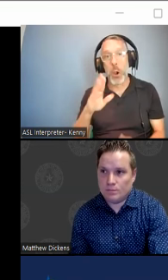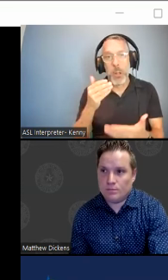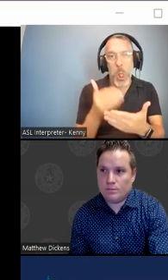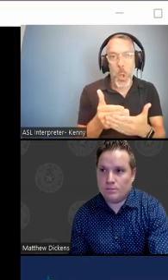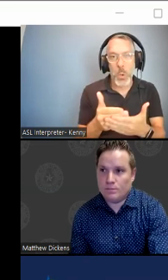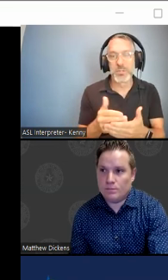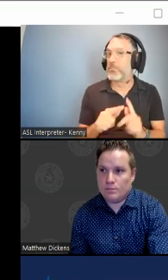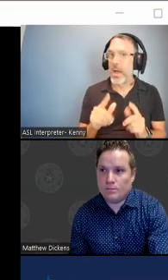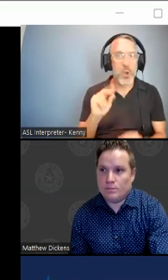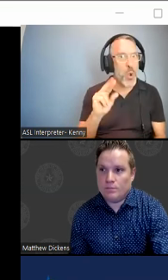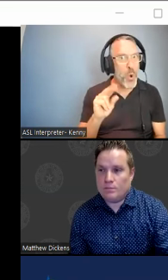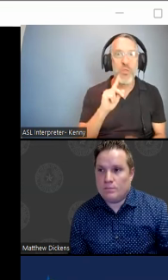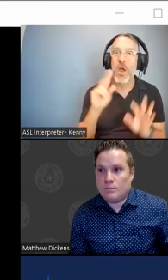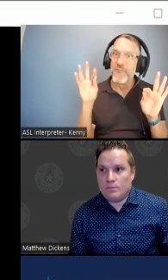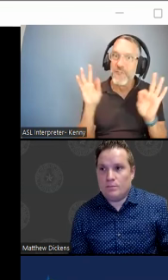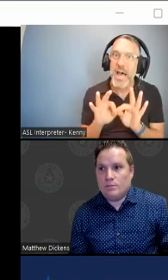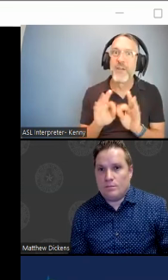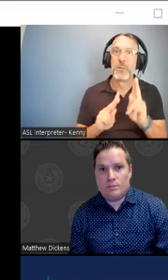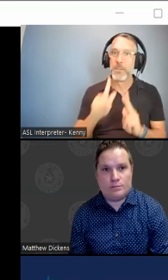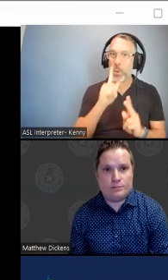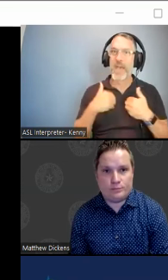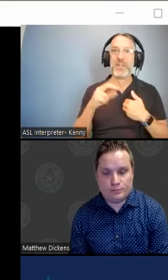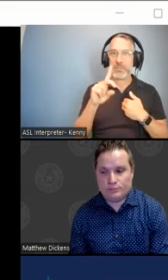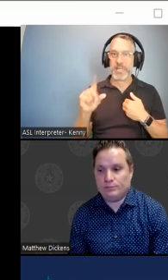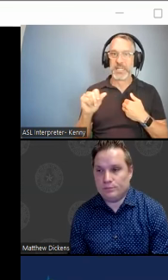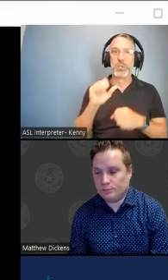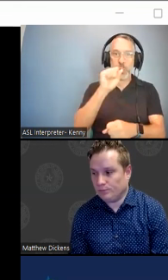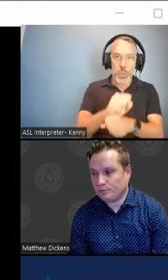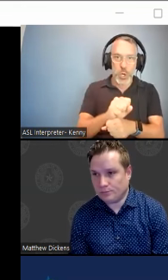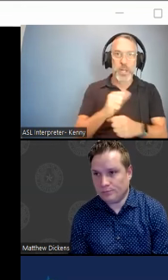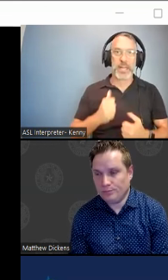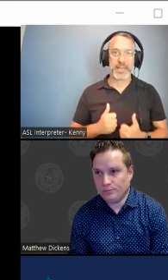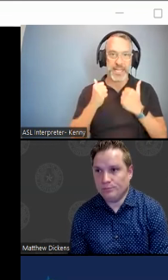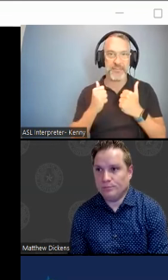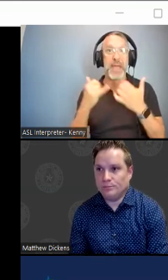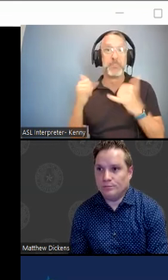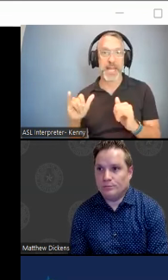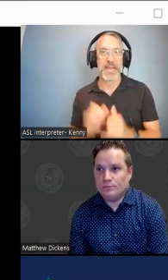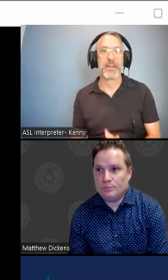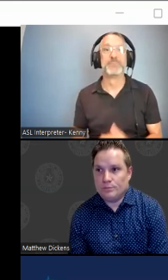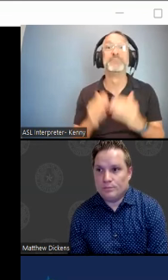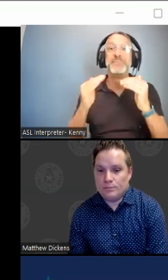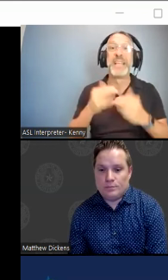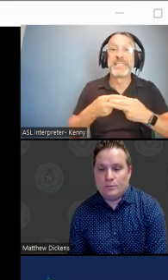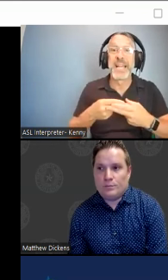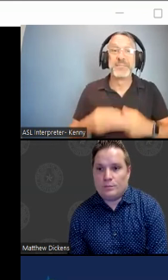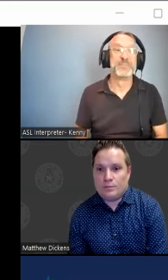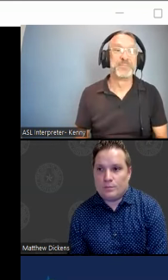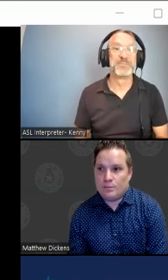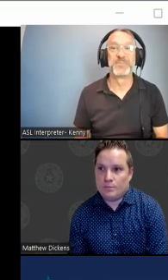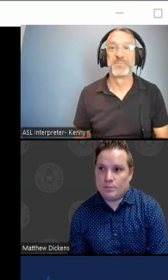spaces. But no, those are vital for people with disabilities to work, live, and play. Next slide.